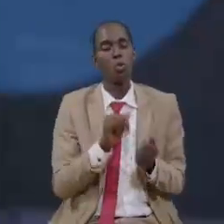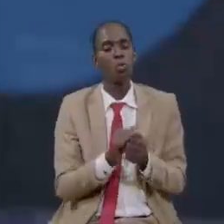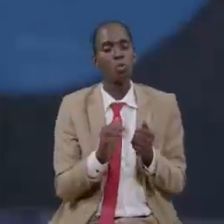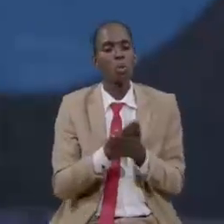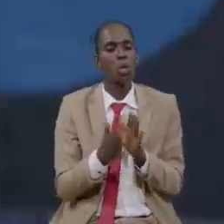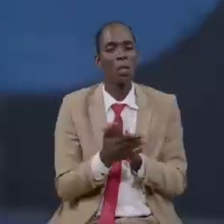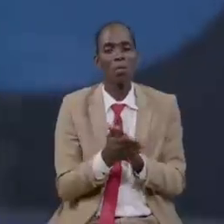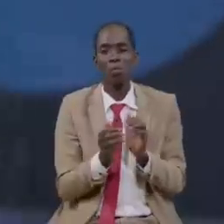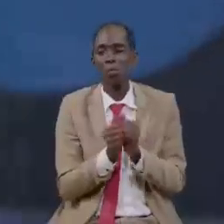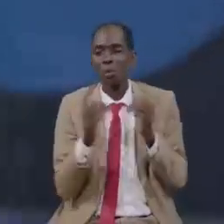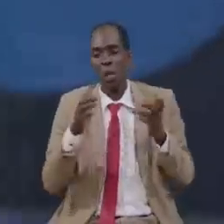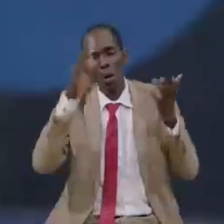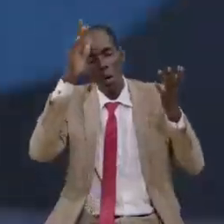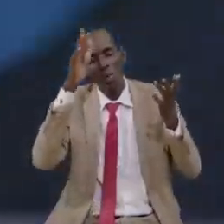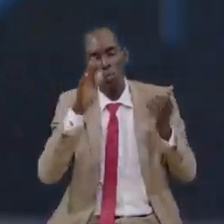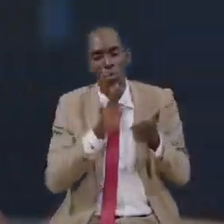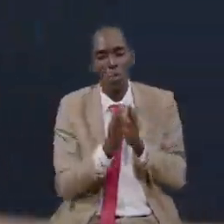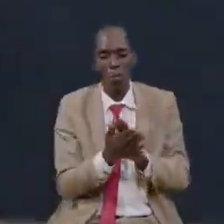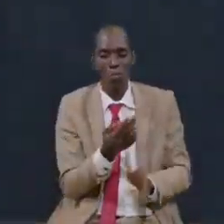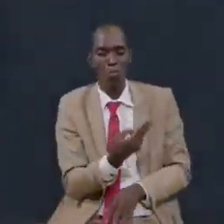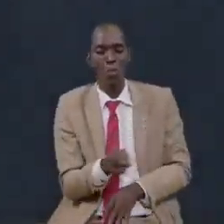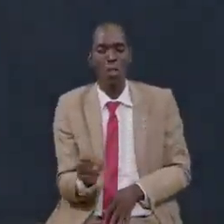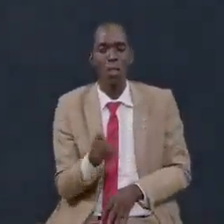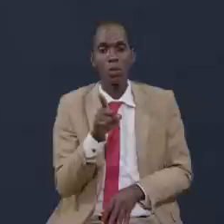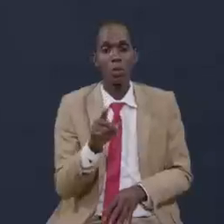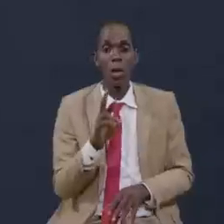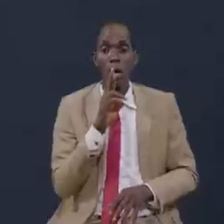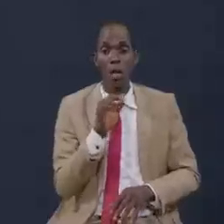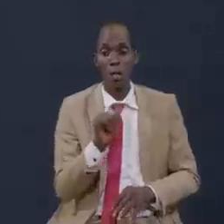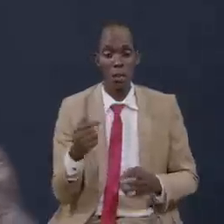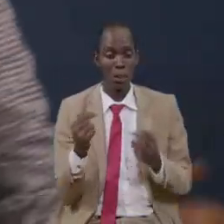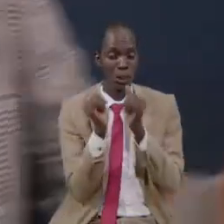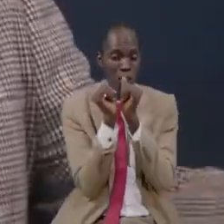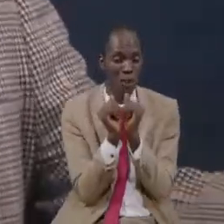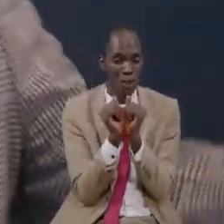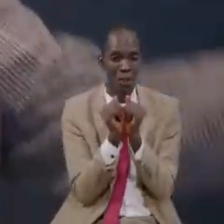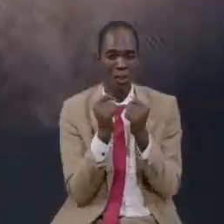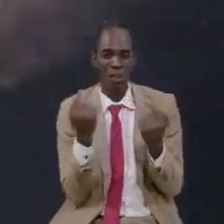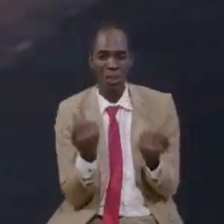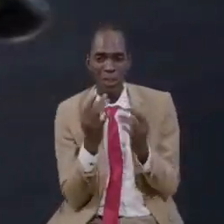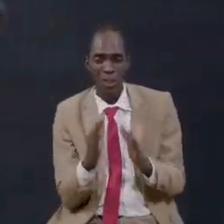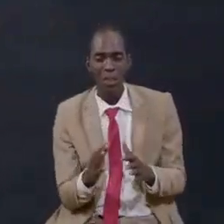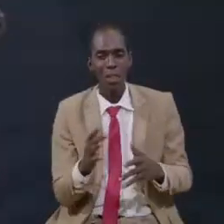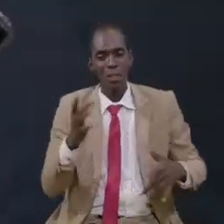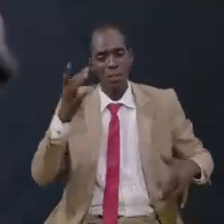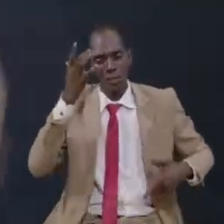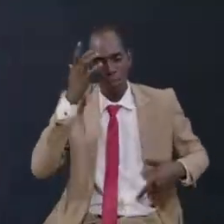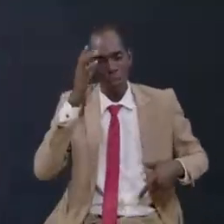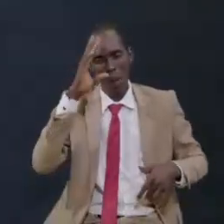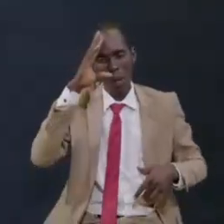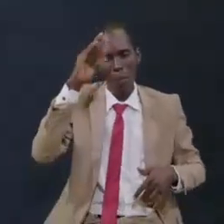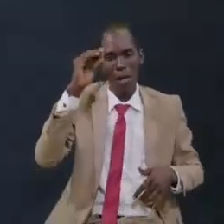a sinner, and you are also a sick man, a sick woman, and then you add on top